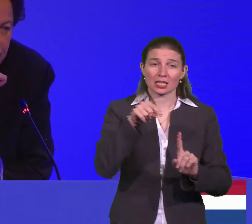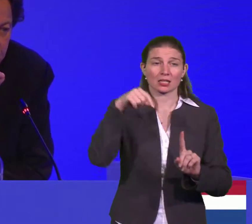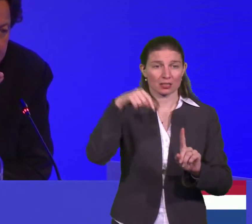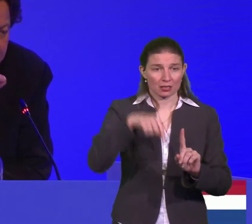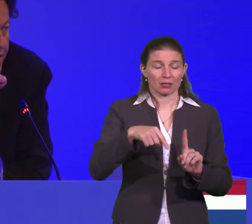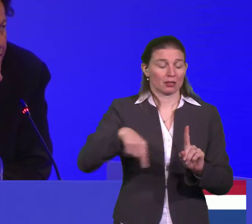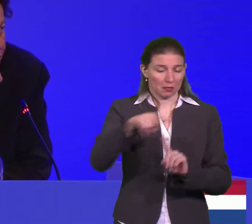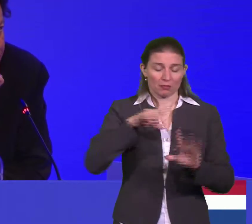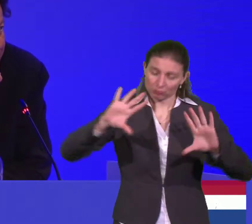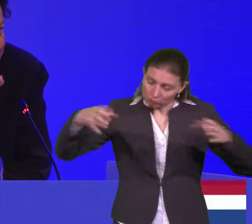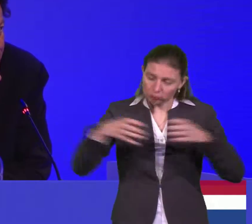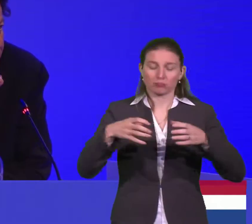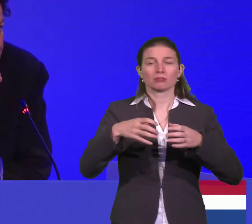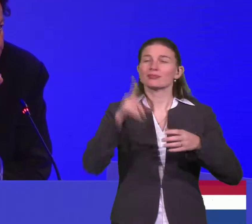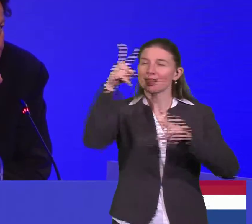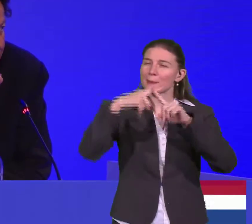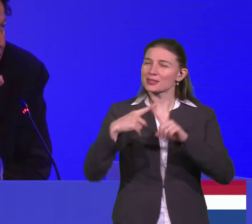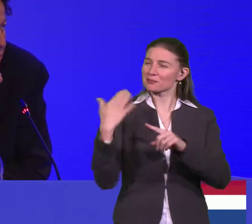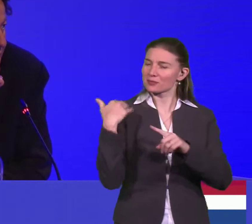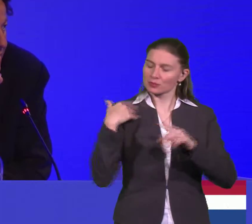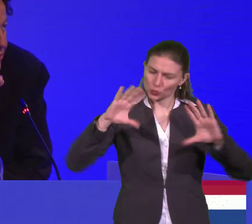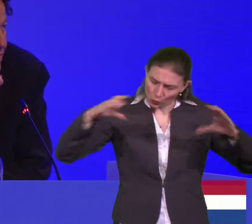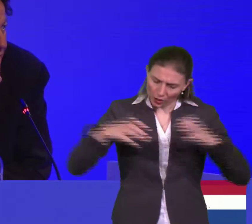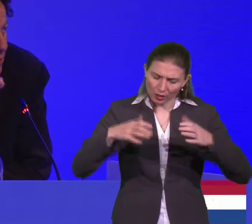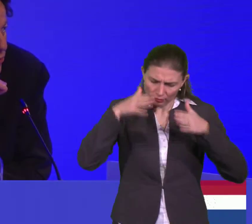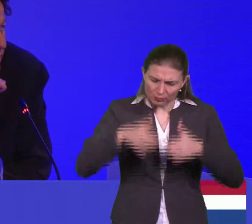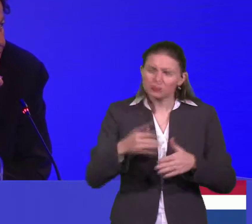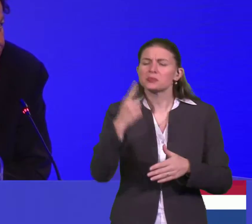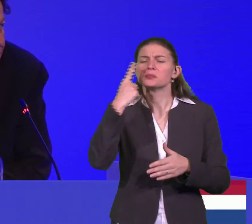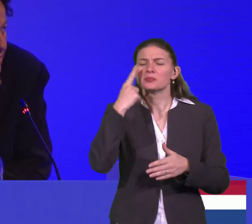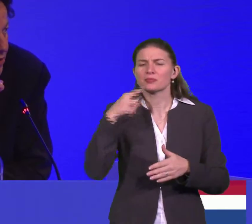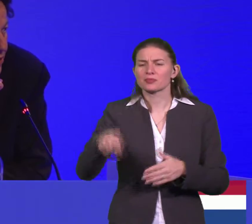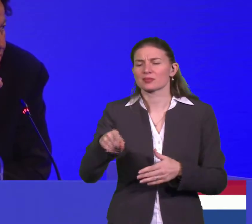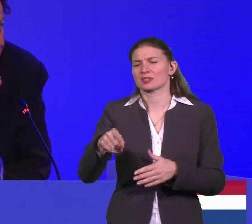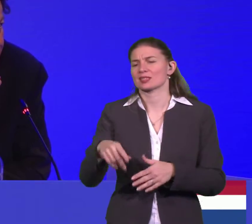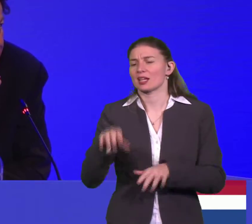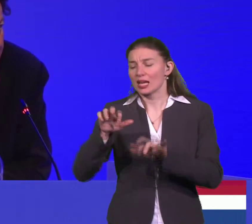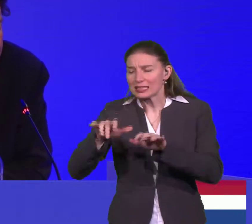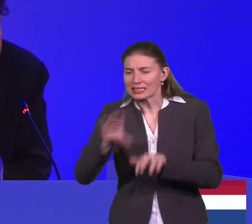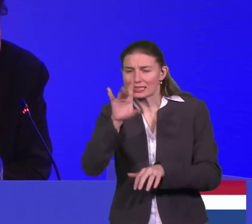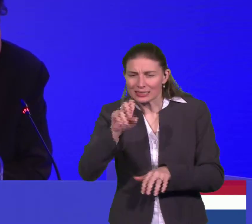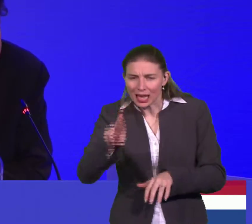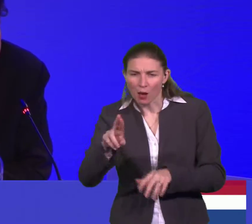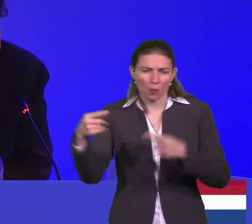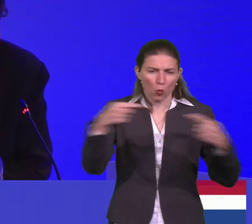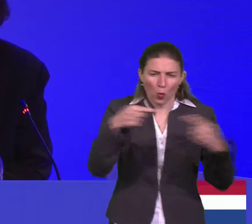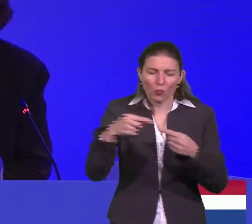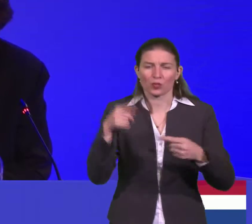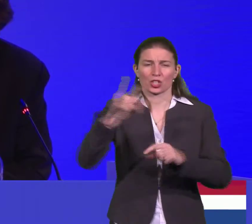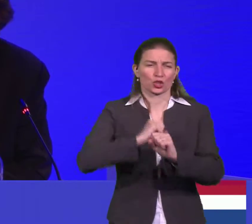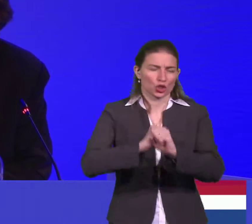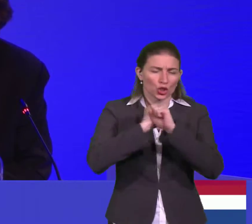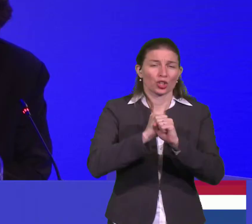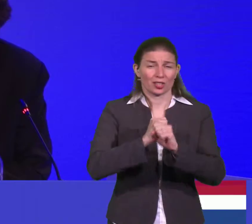to talk specifically on these types of threats that we have, hybrid warfare, cybersecurity. And it involves